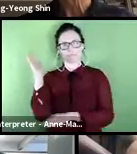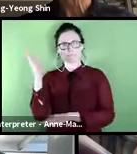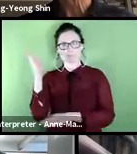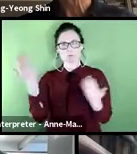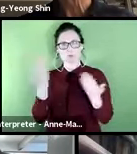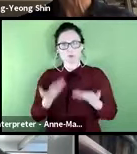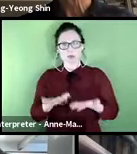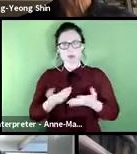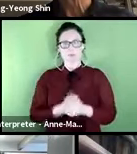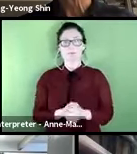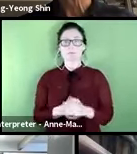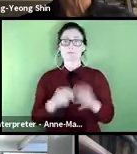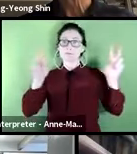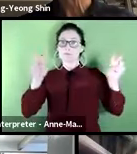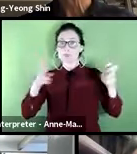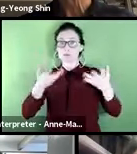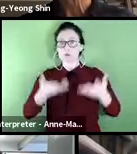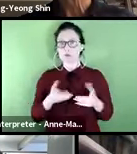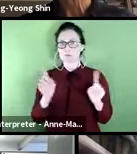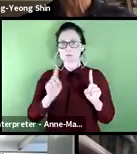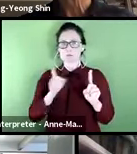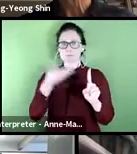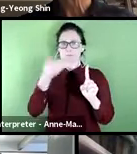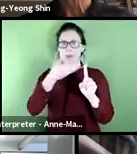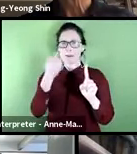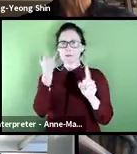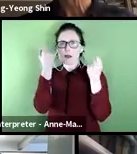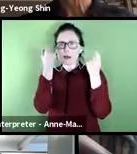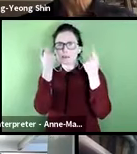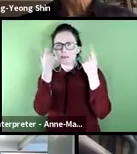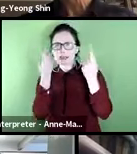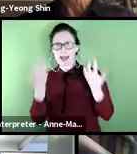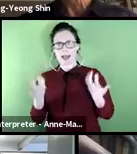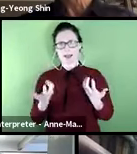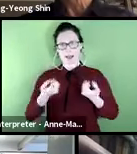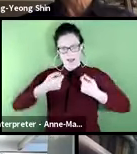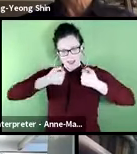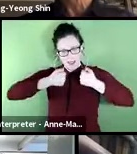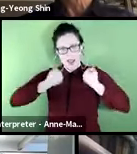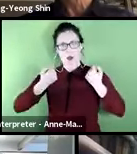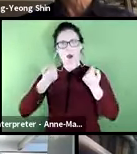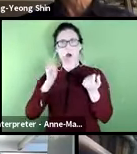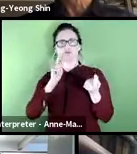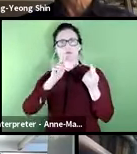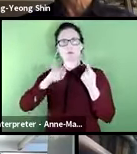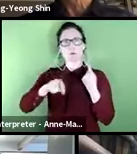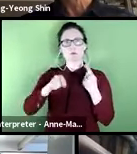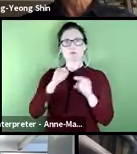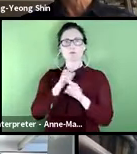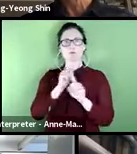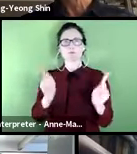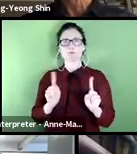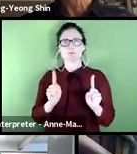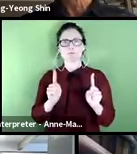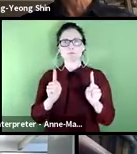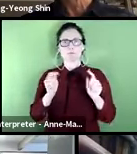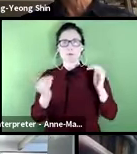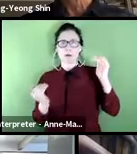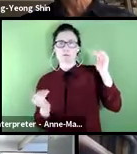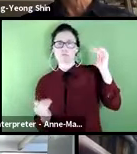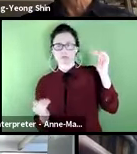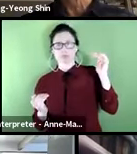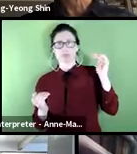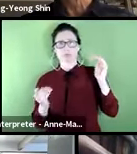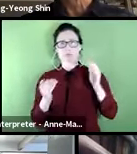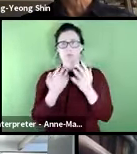today is to understand how we respond to the challenge of intense inequality in